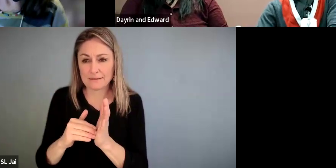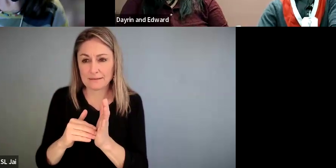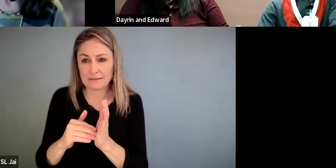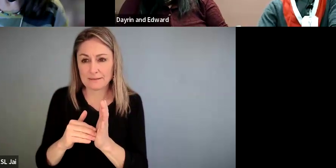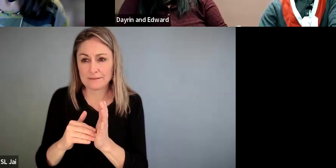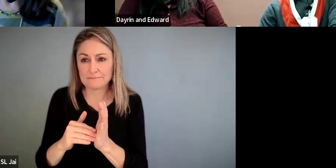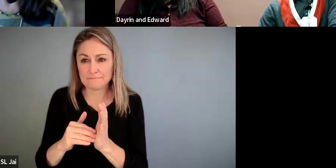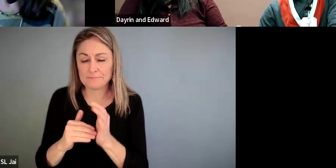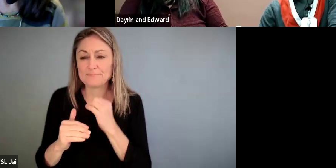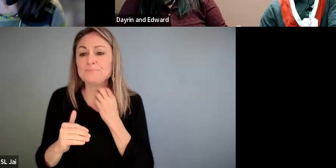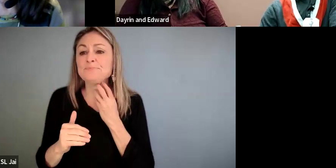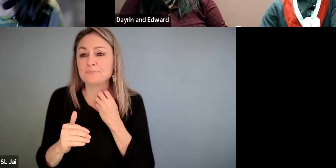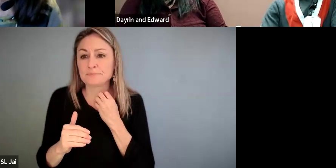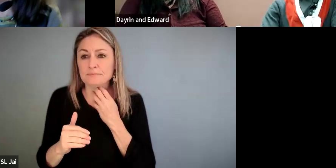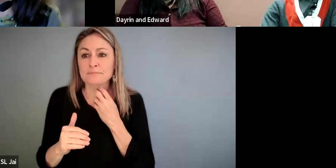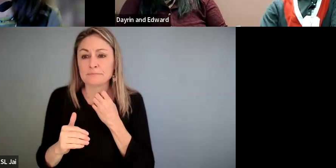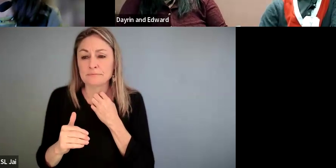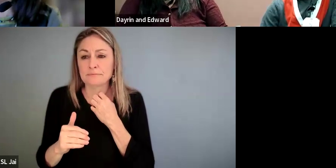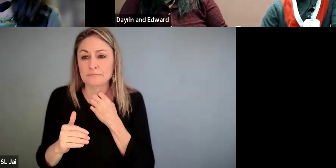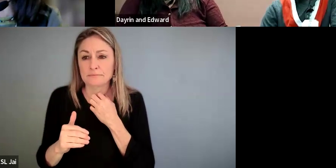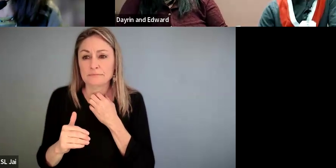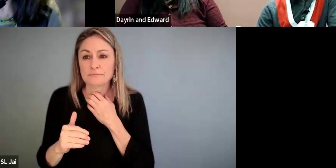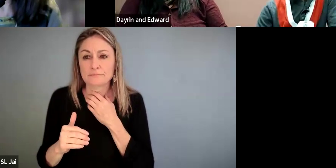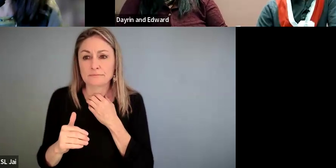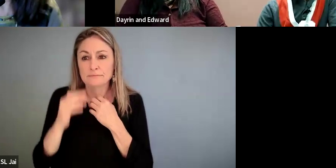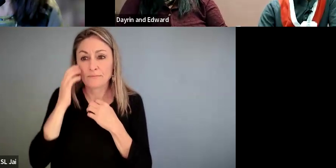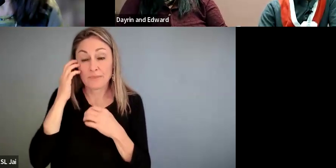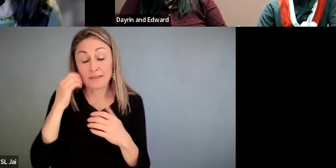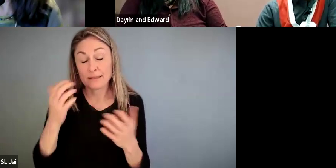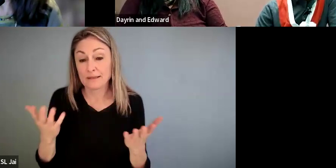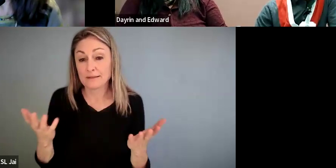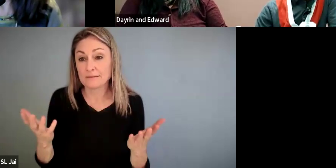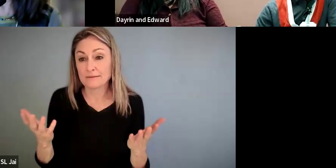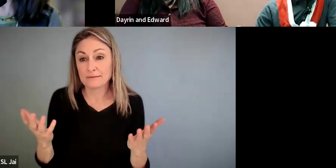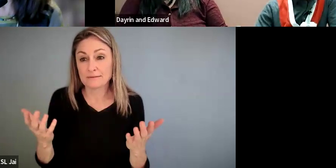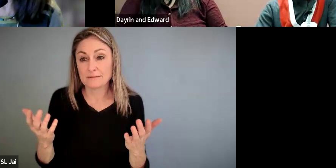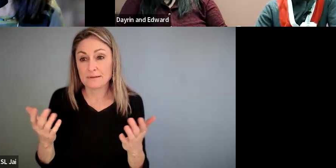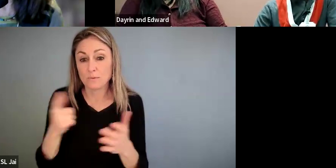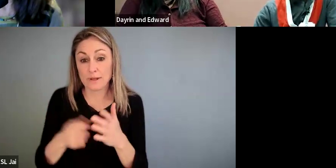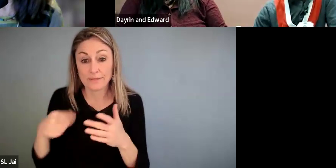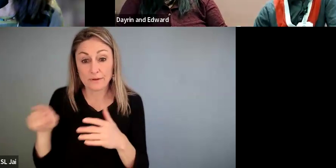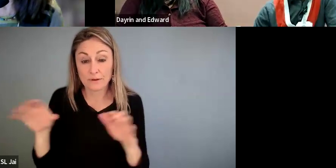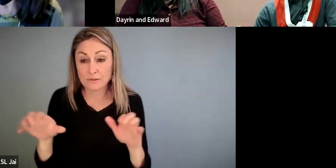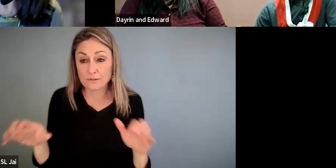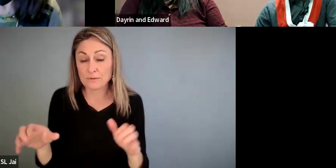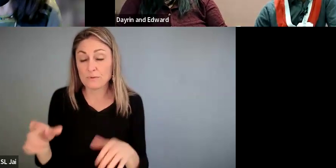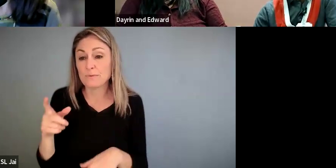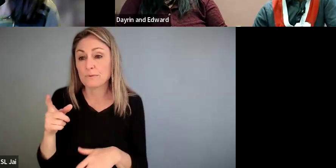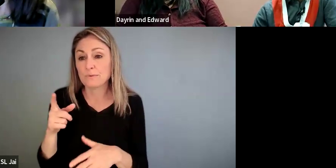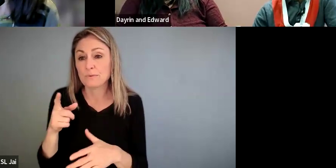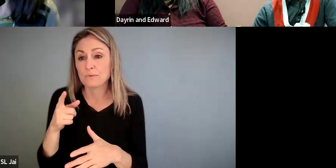of explaining everything the way they have to go and what they're gonna do and what they're gonna